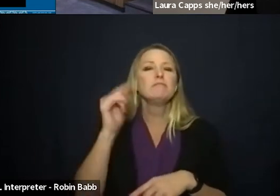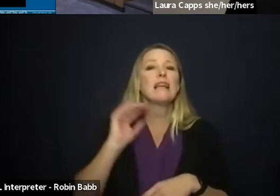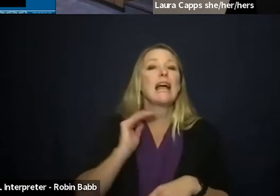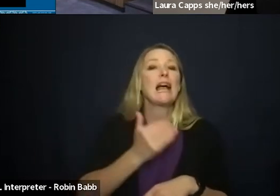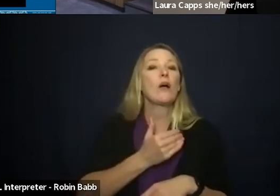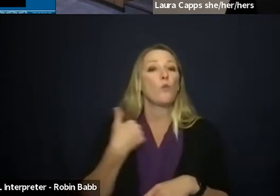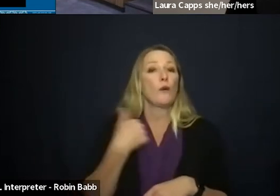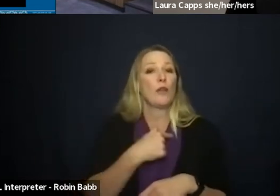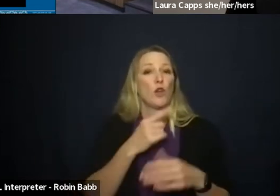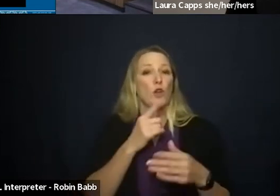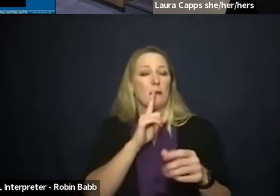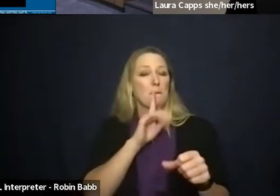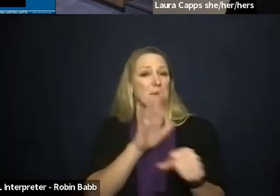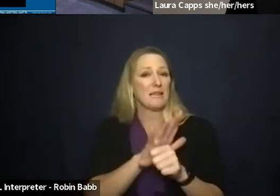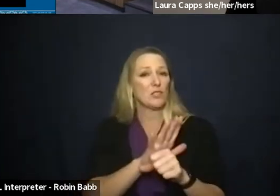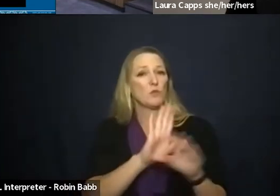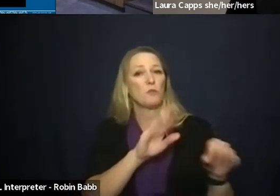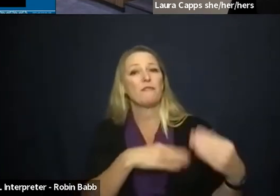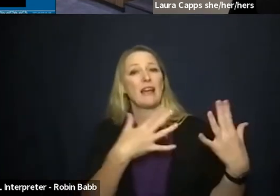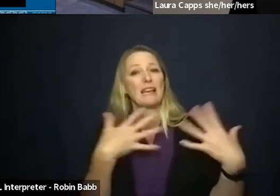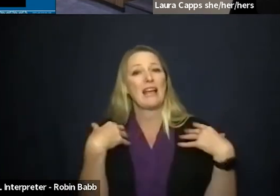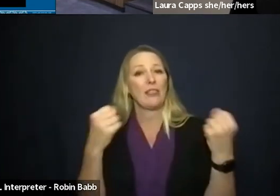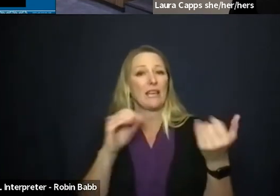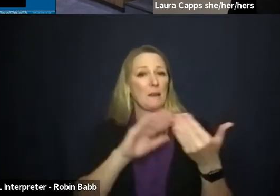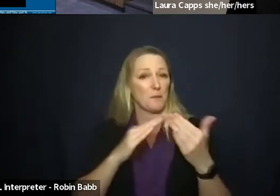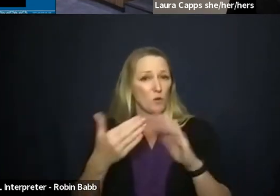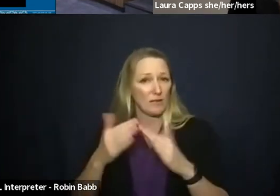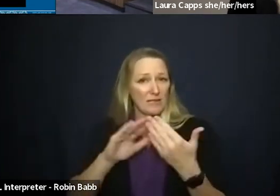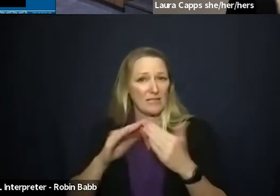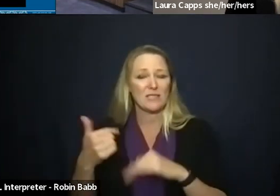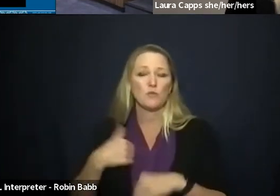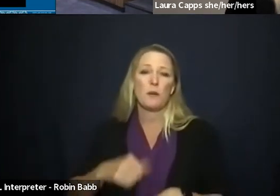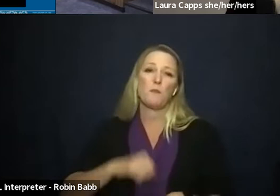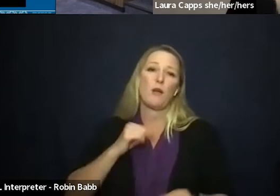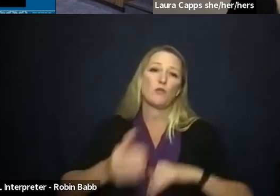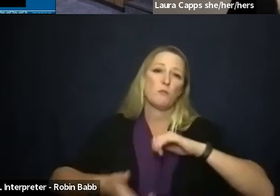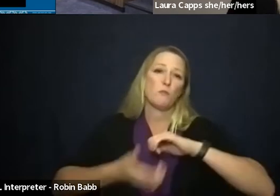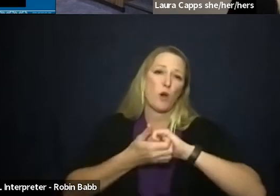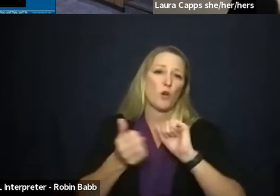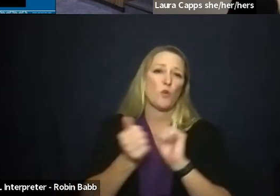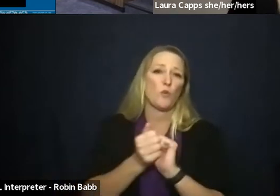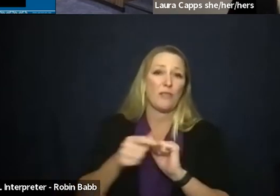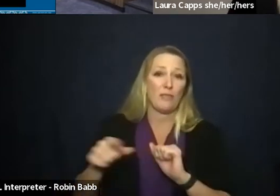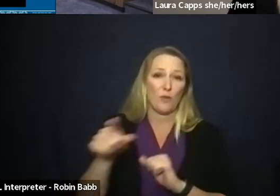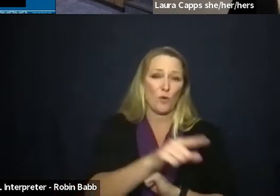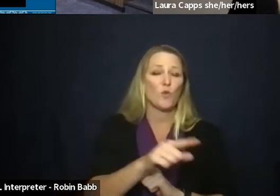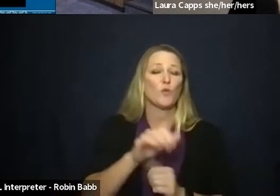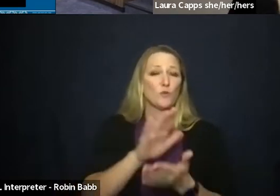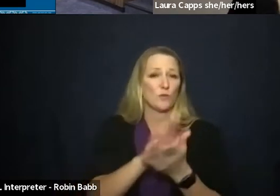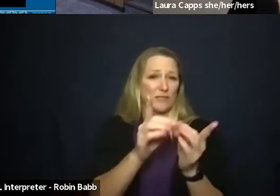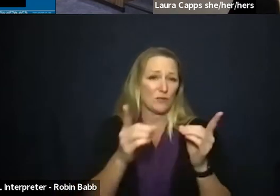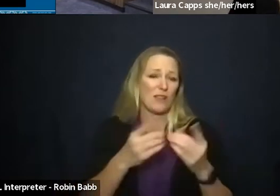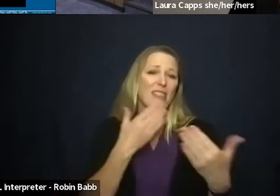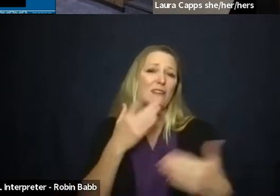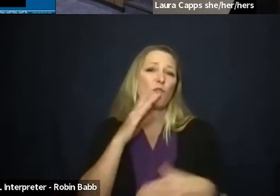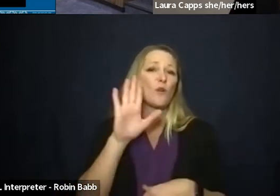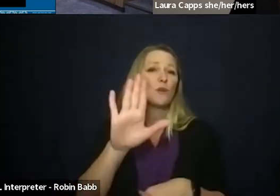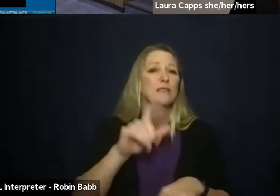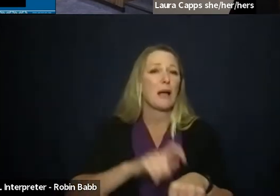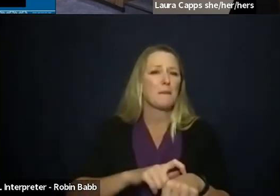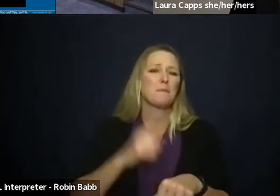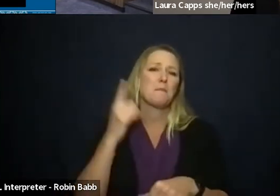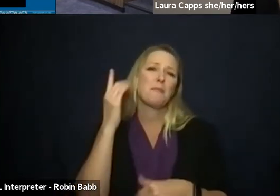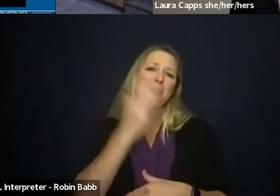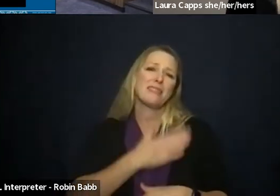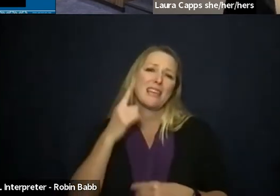communities through education and we are grateful for our partnership with the santa barbara unified school district thank you for your time this evening and please consider the equity map to